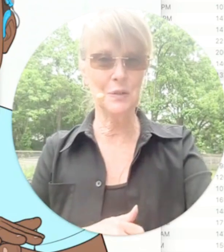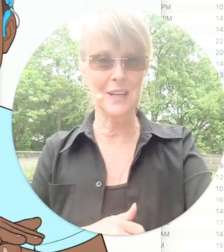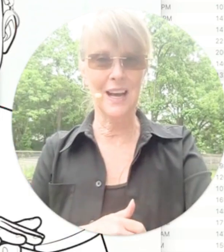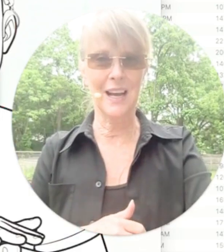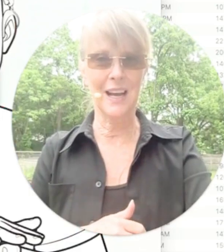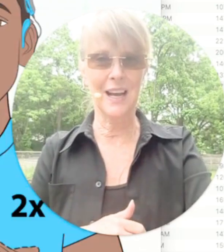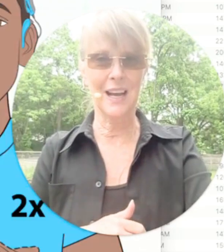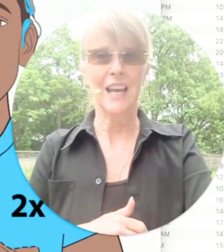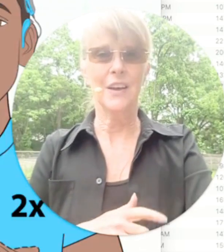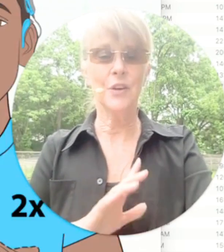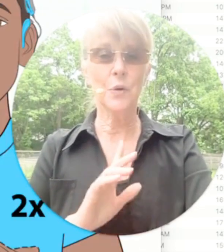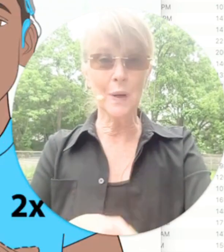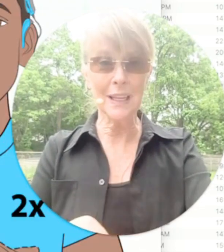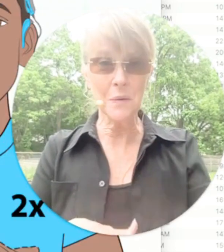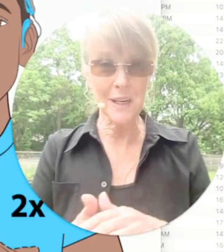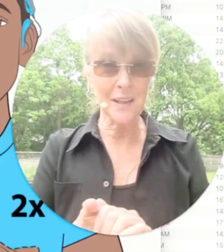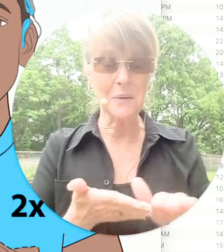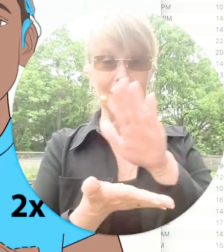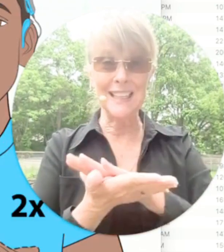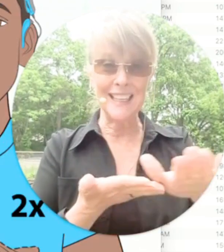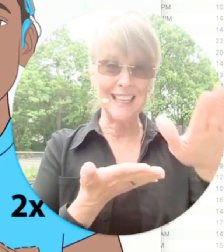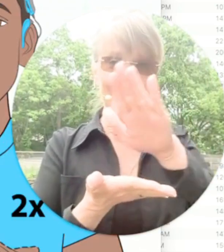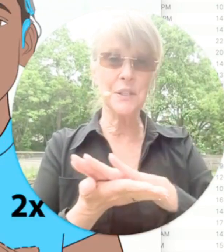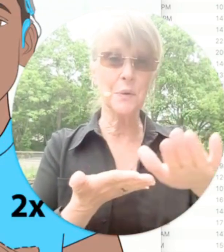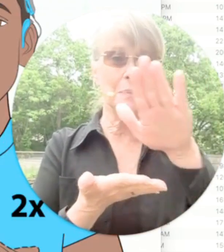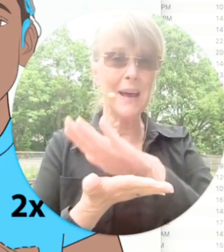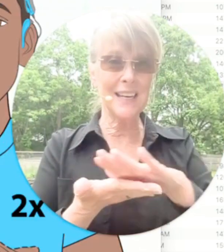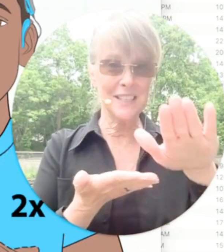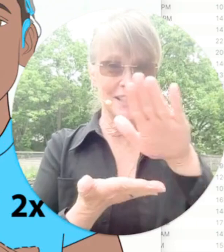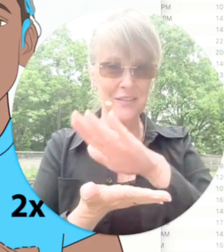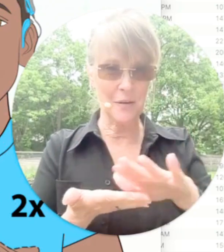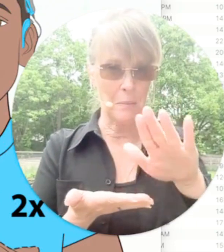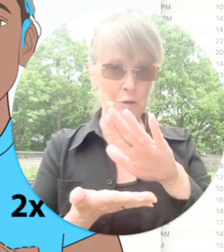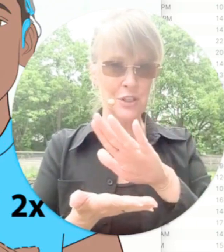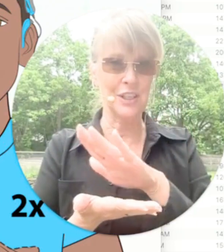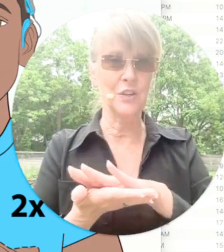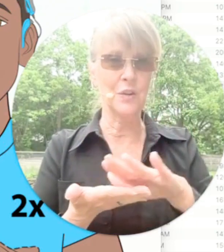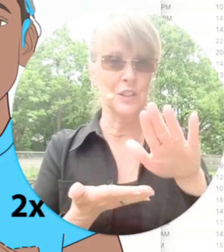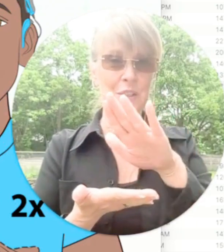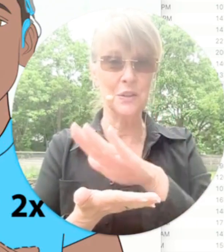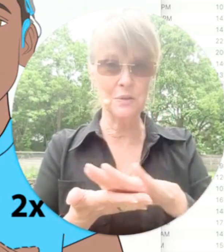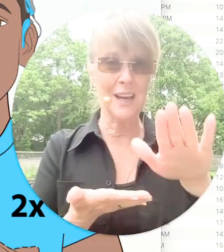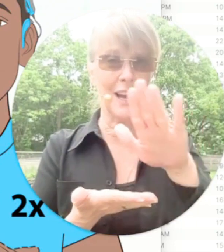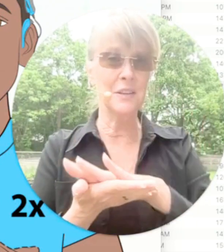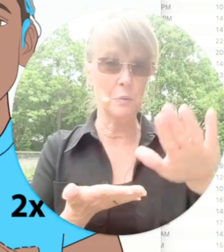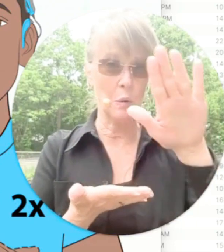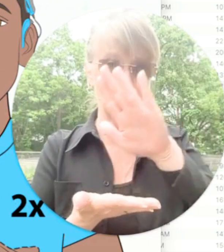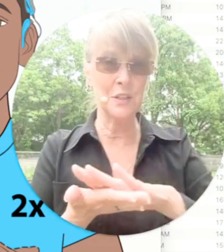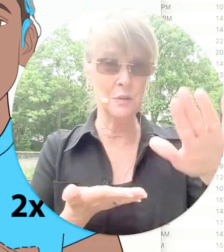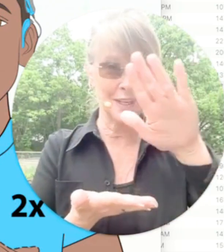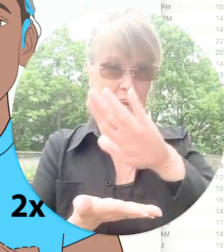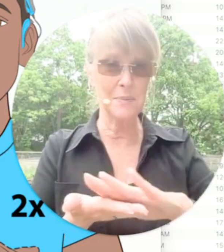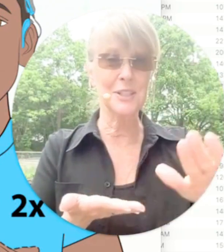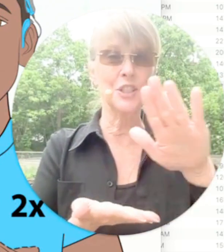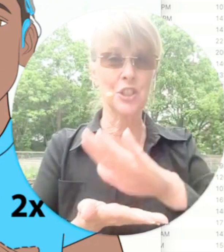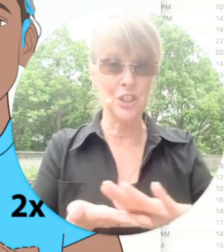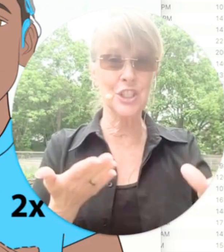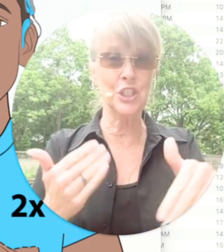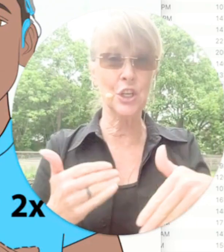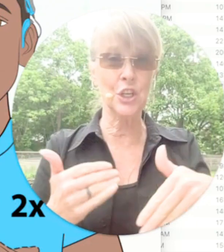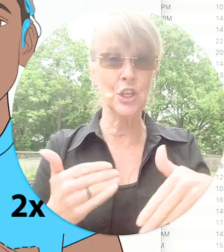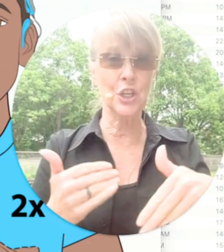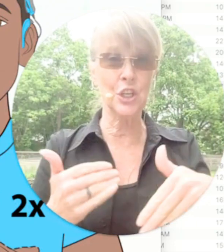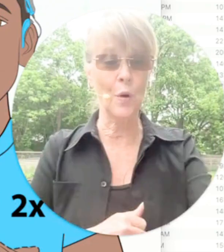2 times. If you're really wanting them to clean, it's a repetitive motion. You can do it 2 times, more than 2 times. It's